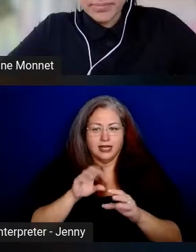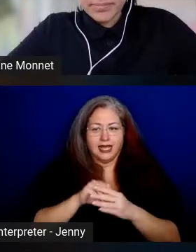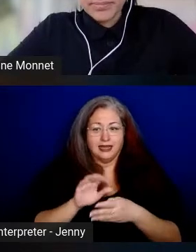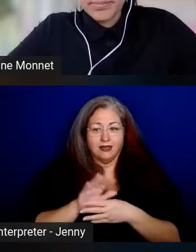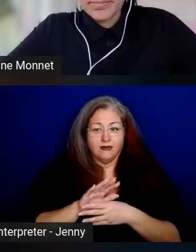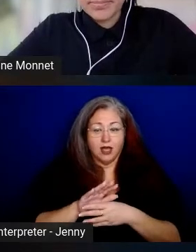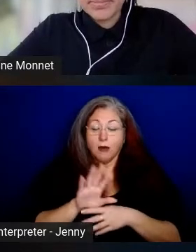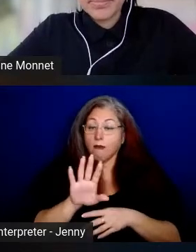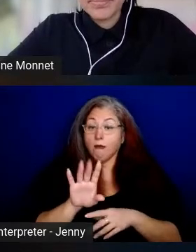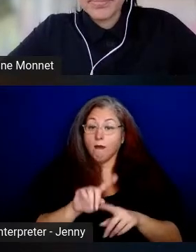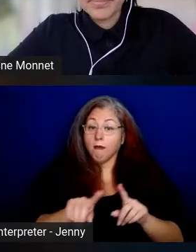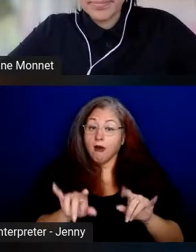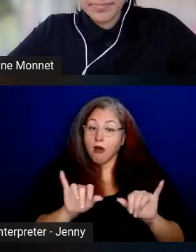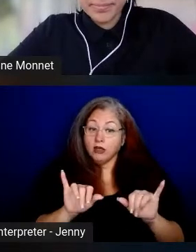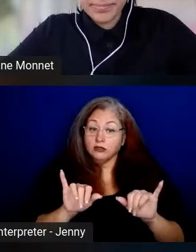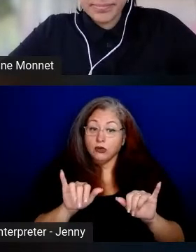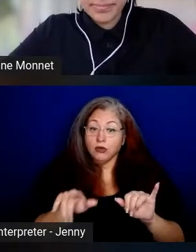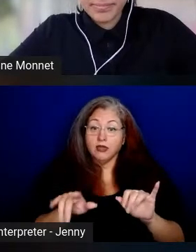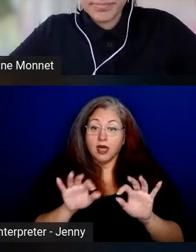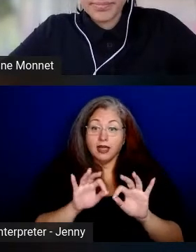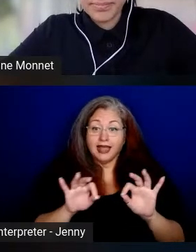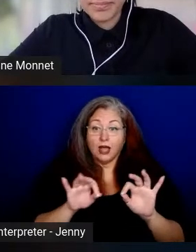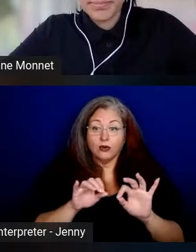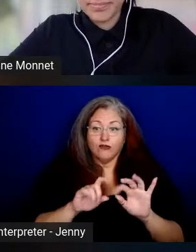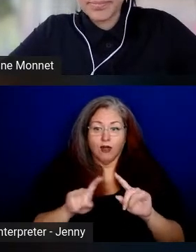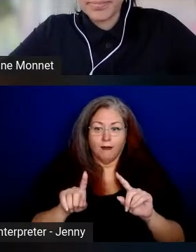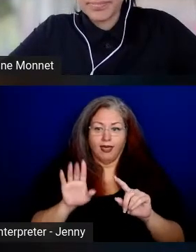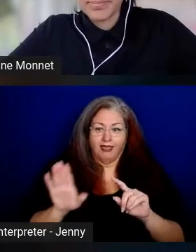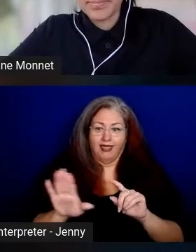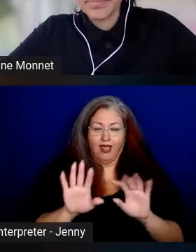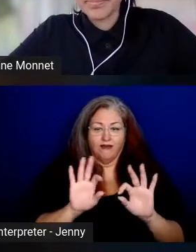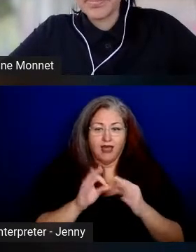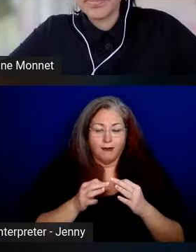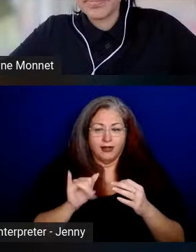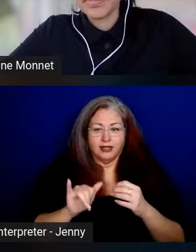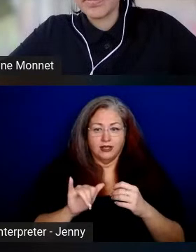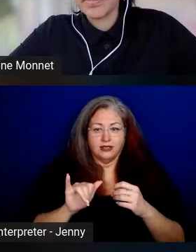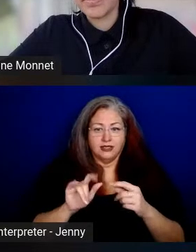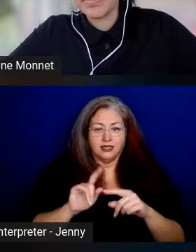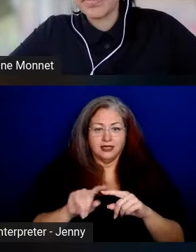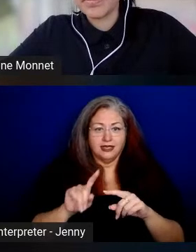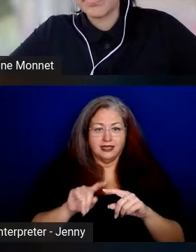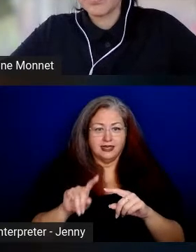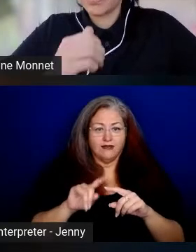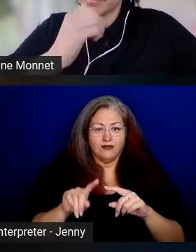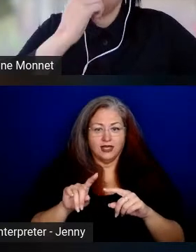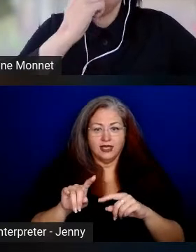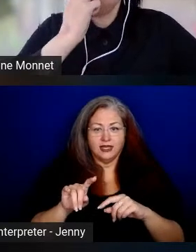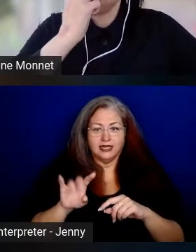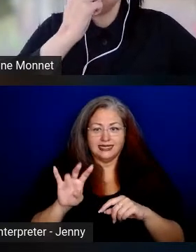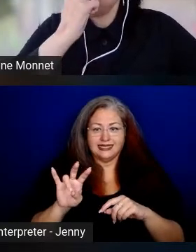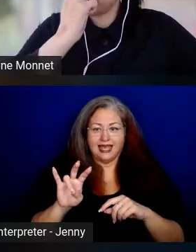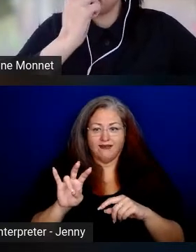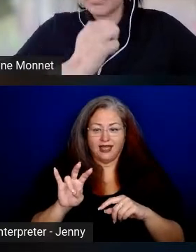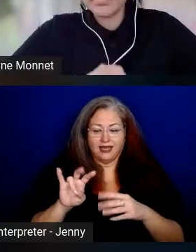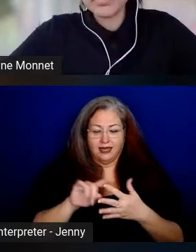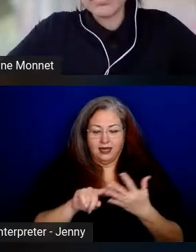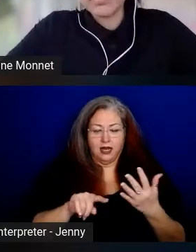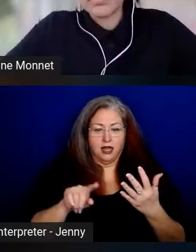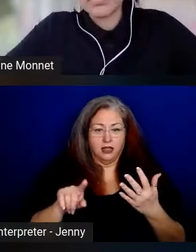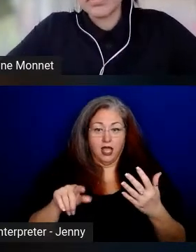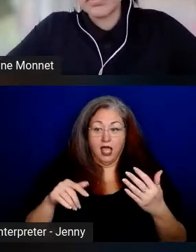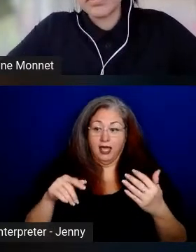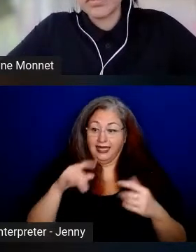too the language of the families, you know, the seven brothers, so the seven youth, they all spoke